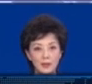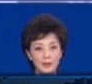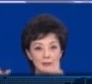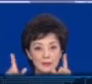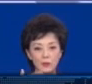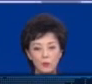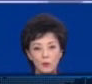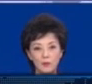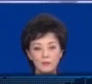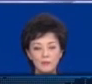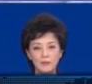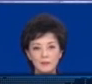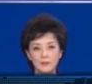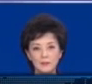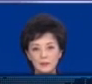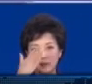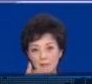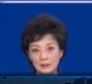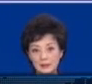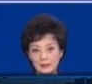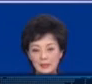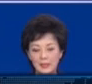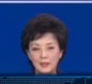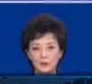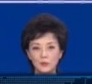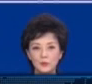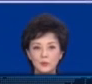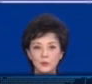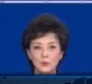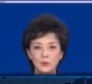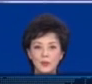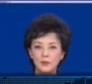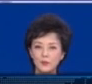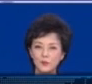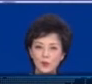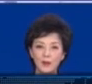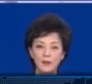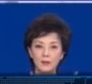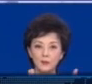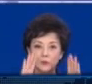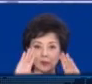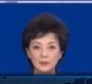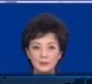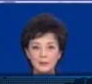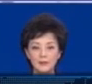people to stay at home. That's why we lock down the city. And this is the way how we cut